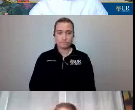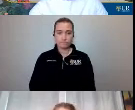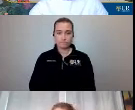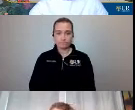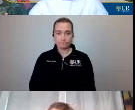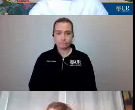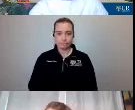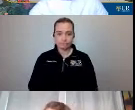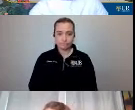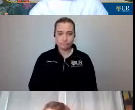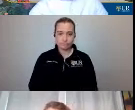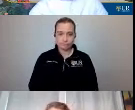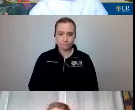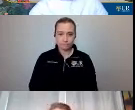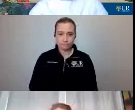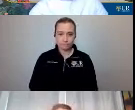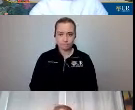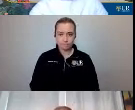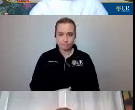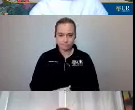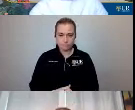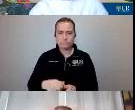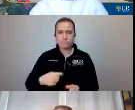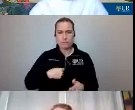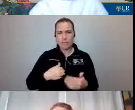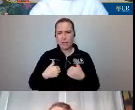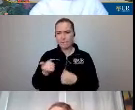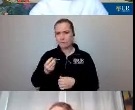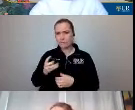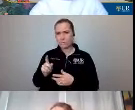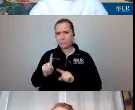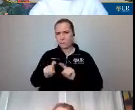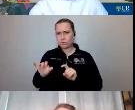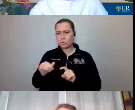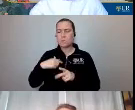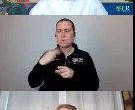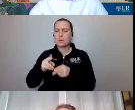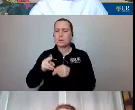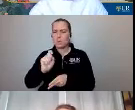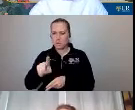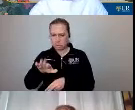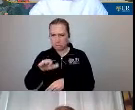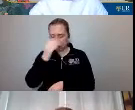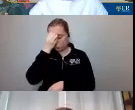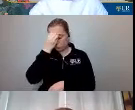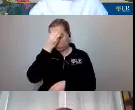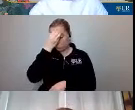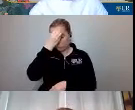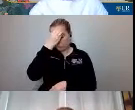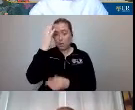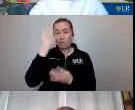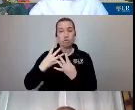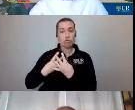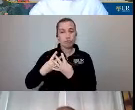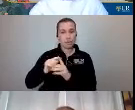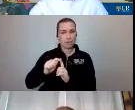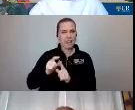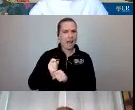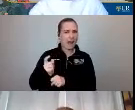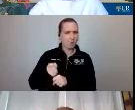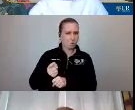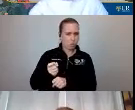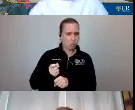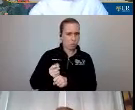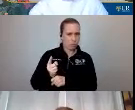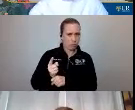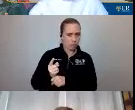Let's see here. And I know that I actually had quite a few. I did have a quick question for you. The screening is annual, but when can